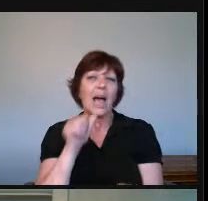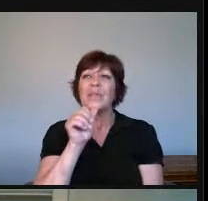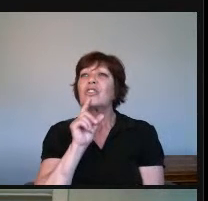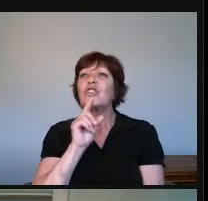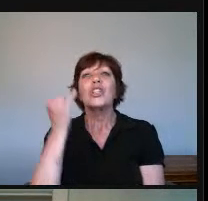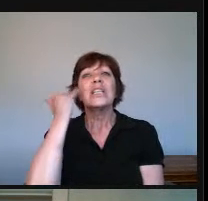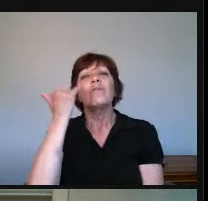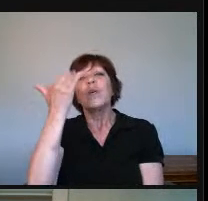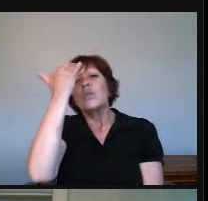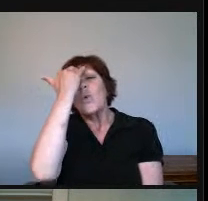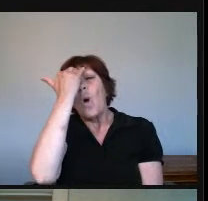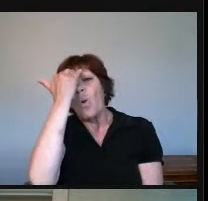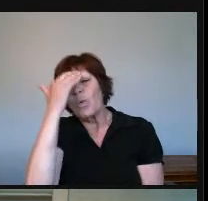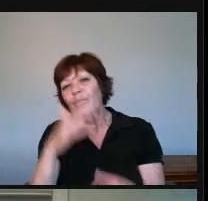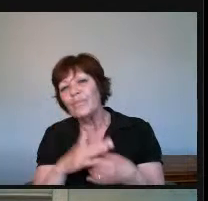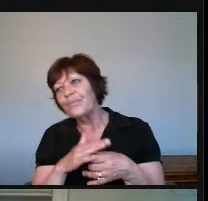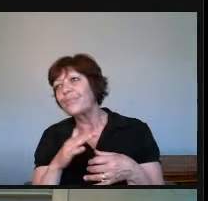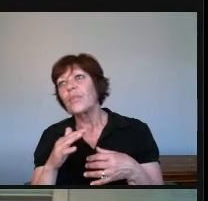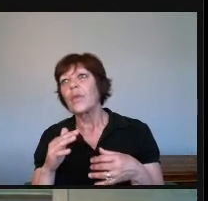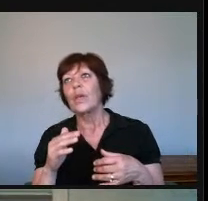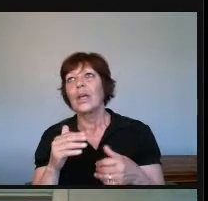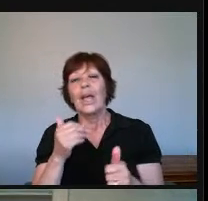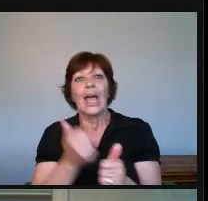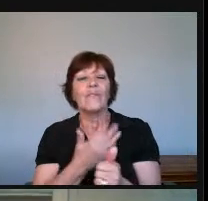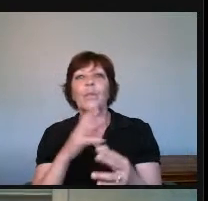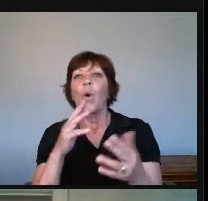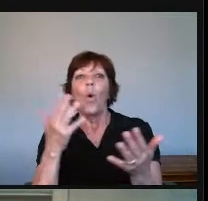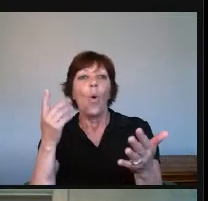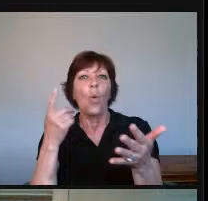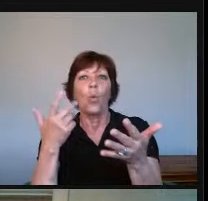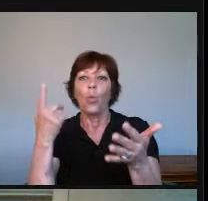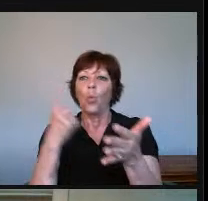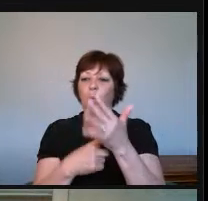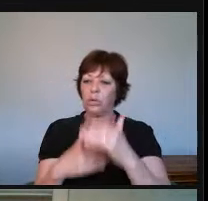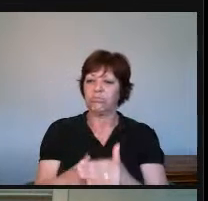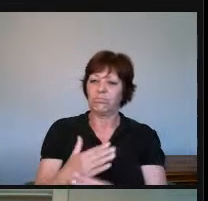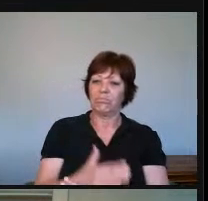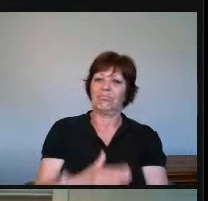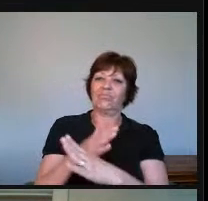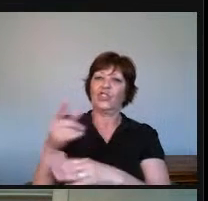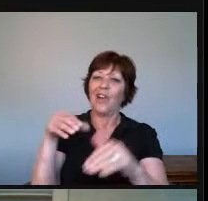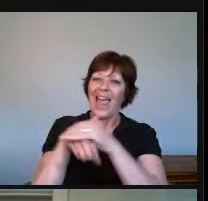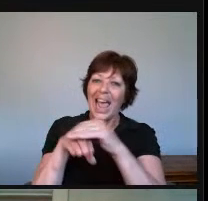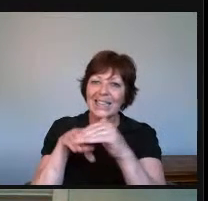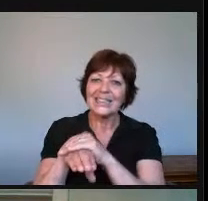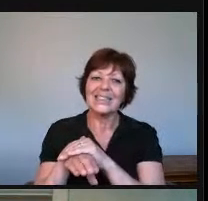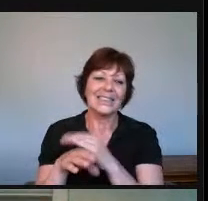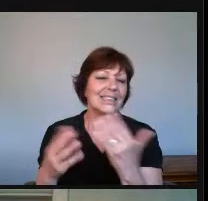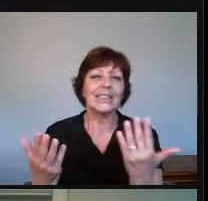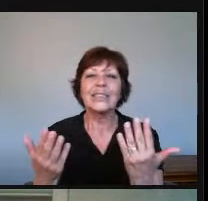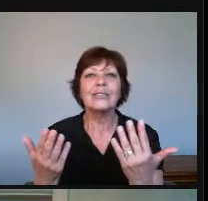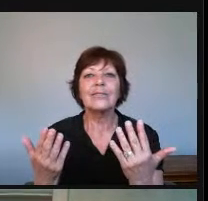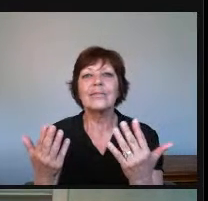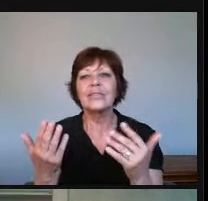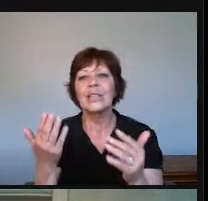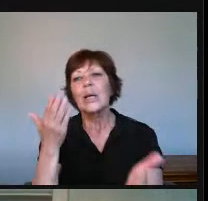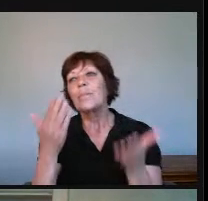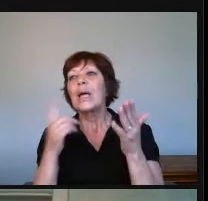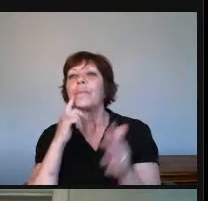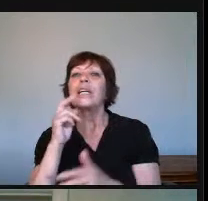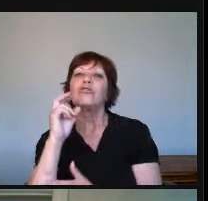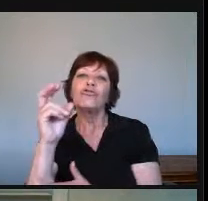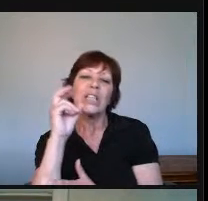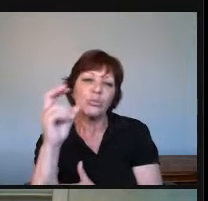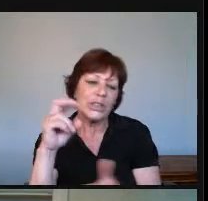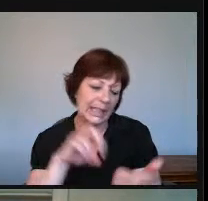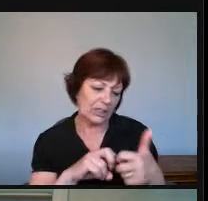know fully about what access people have who would not go through the usual channels, who may have some transportation issues,